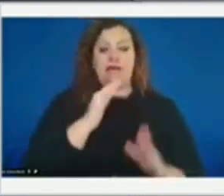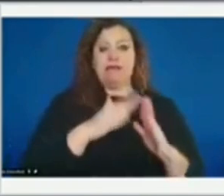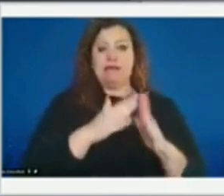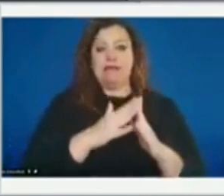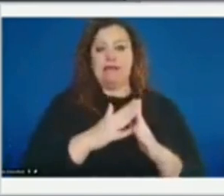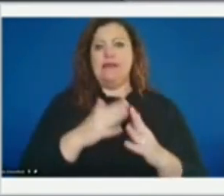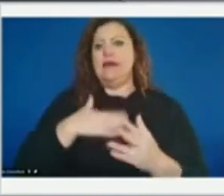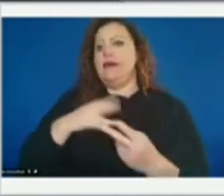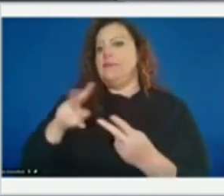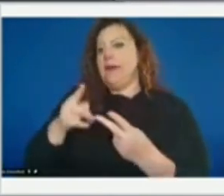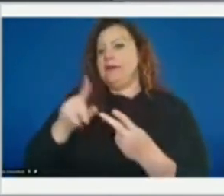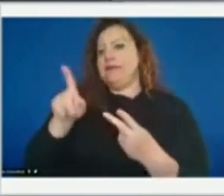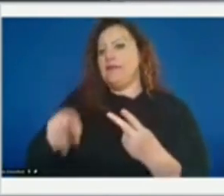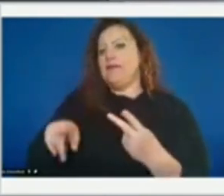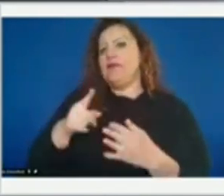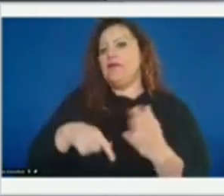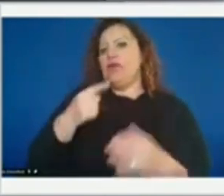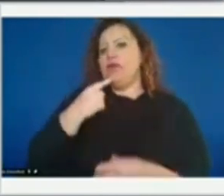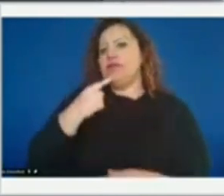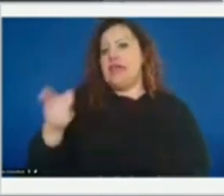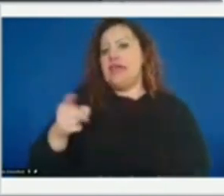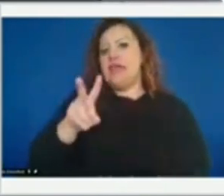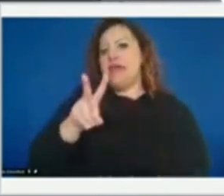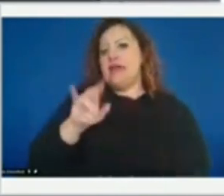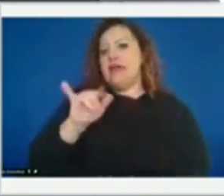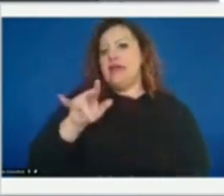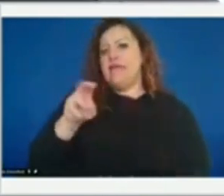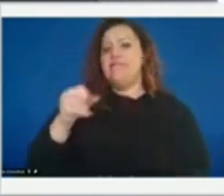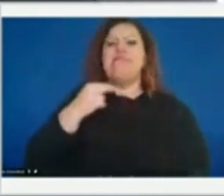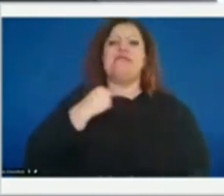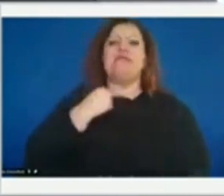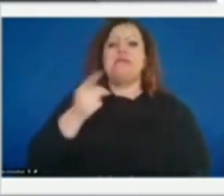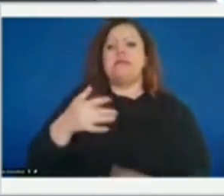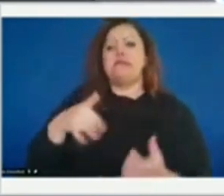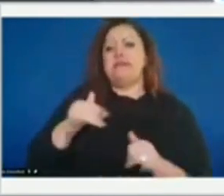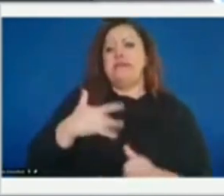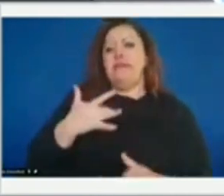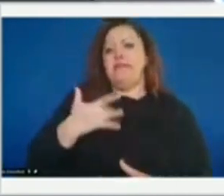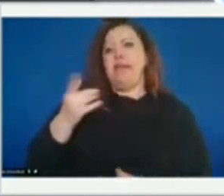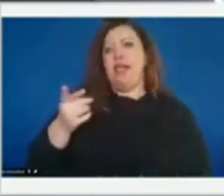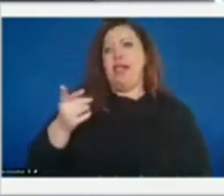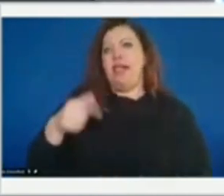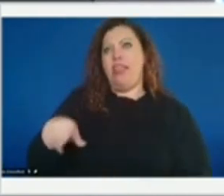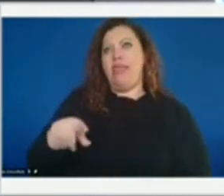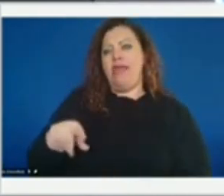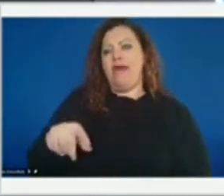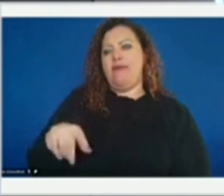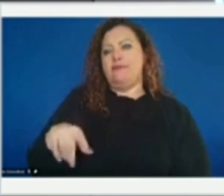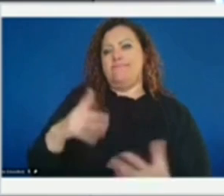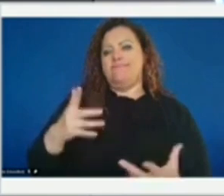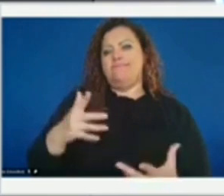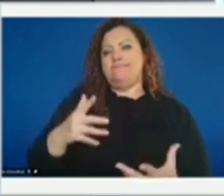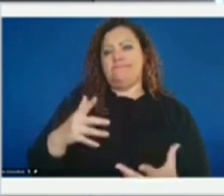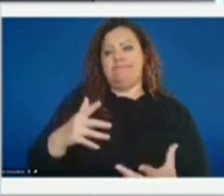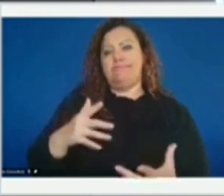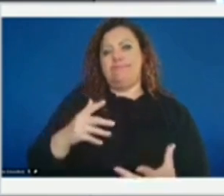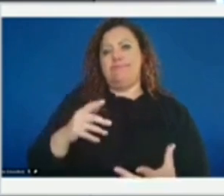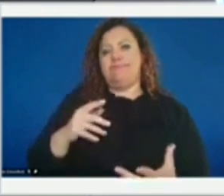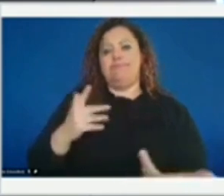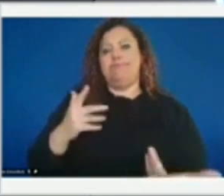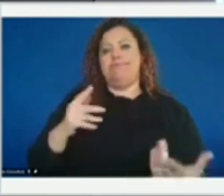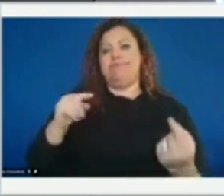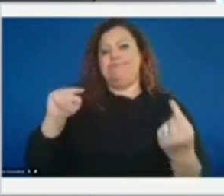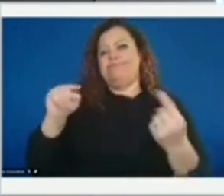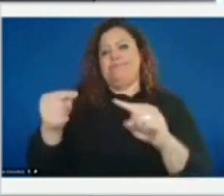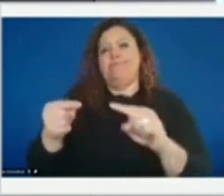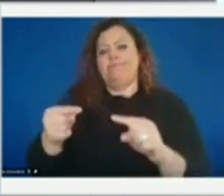what do you say to the victims who still feel like they have been violated in some way, shape, or form? Maybe